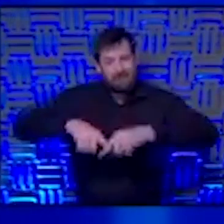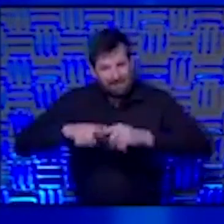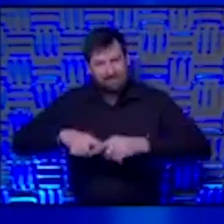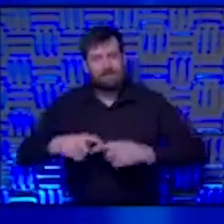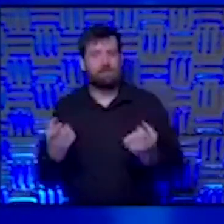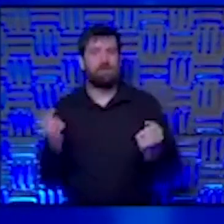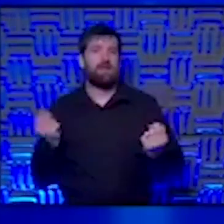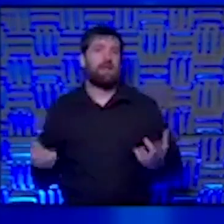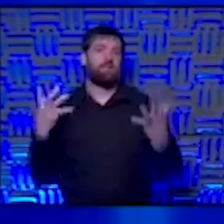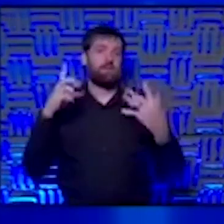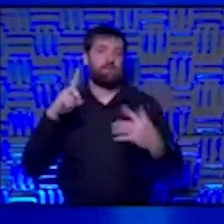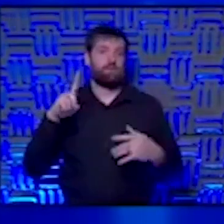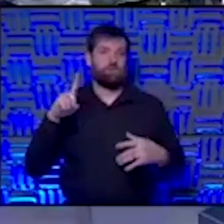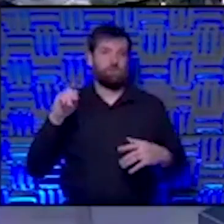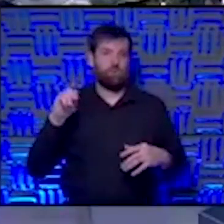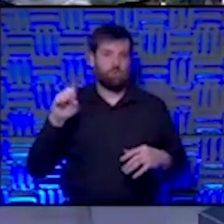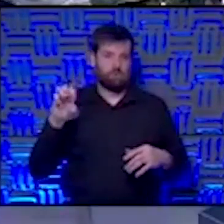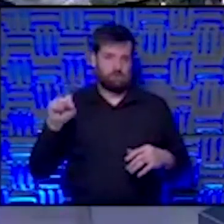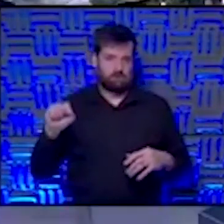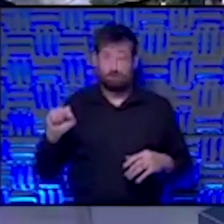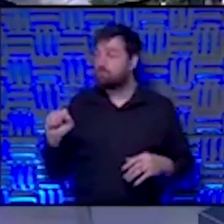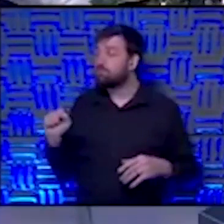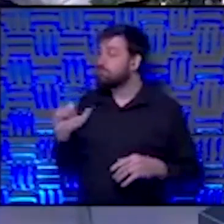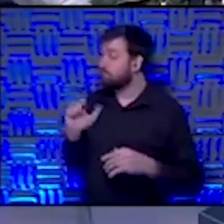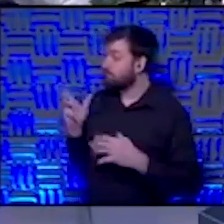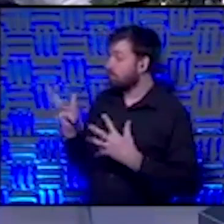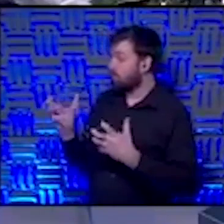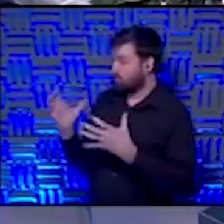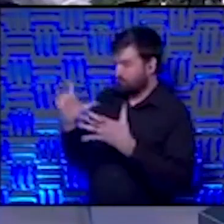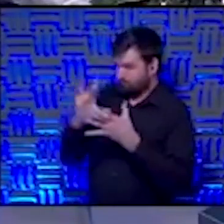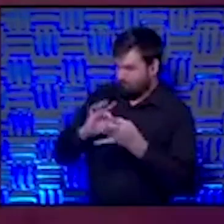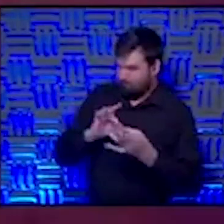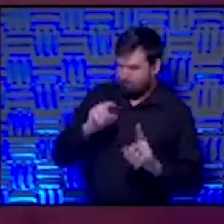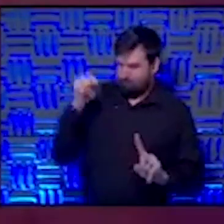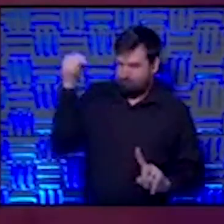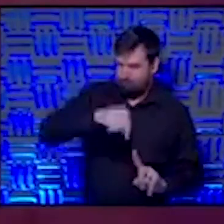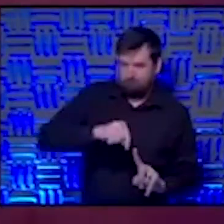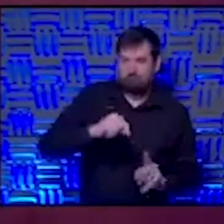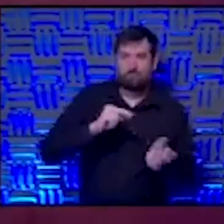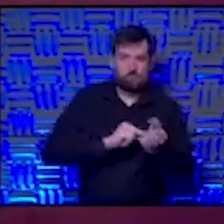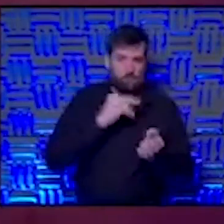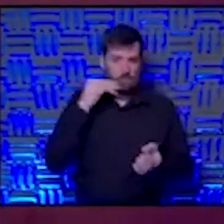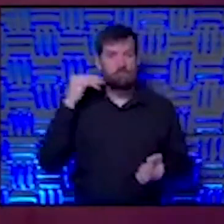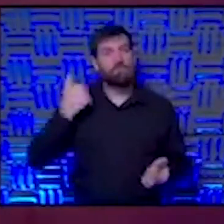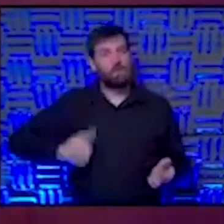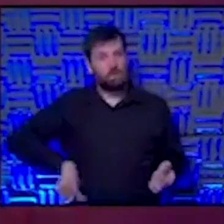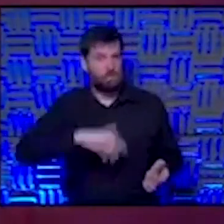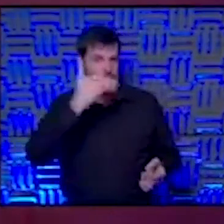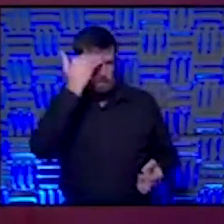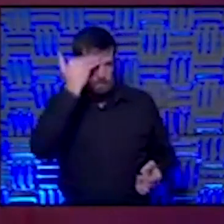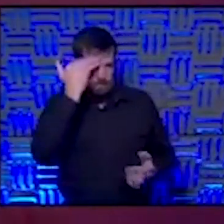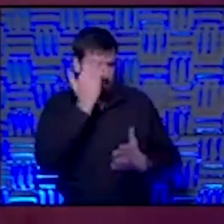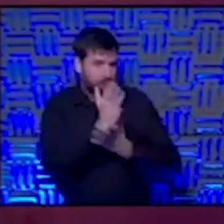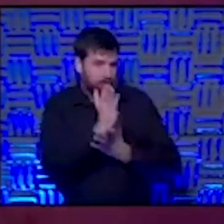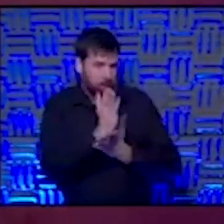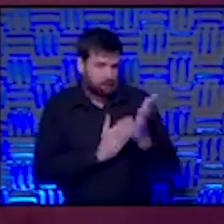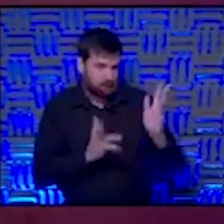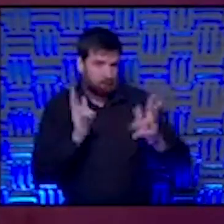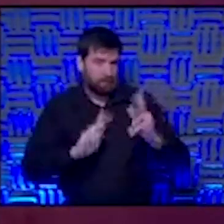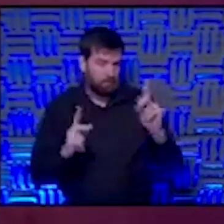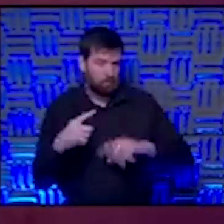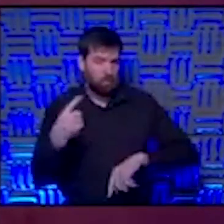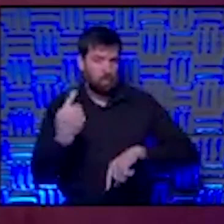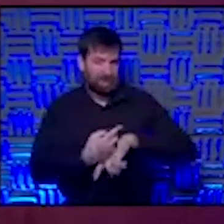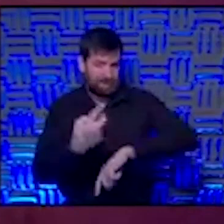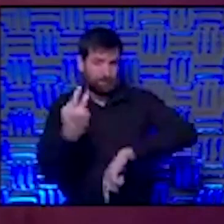supply of vaccine. I just want to take that statement back to nursing homes. So we do know that some people on the next day